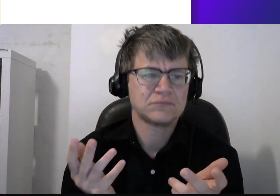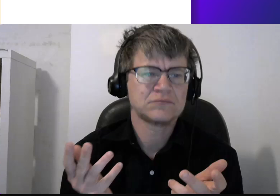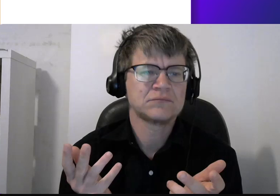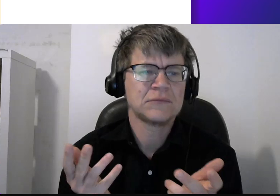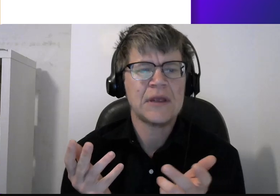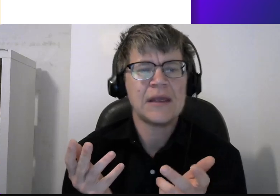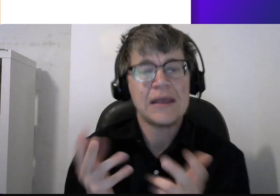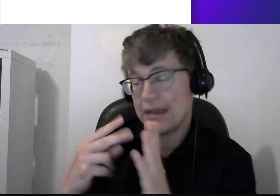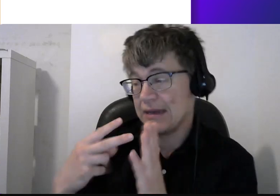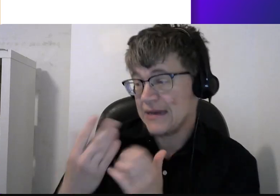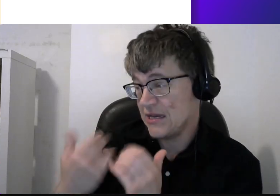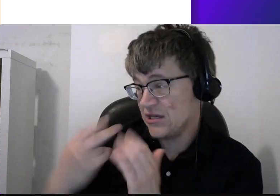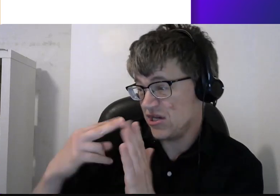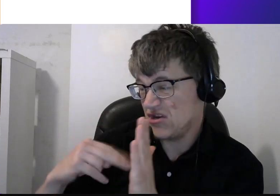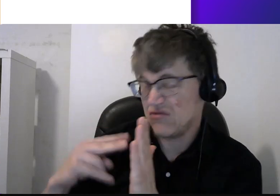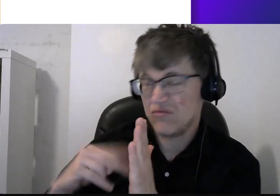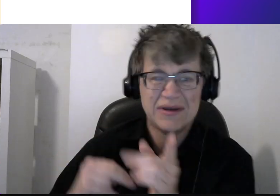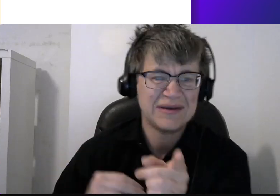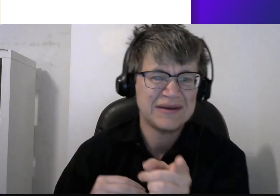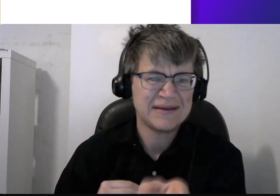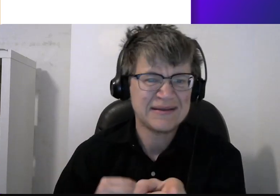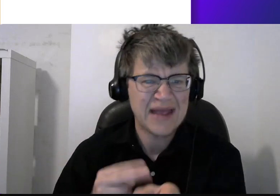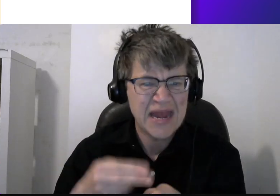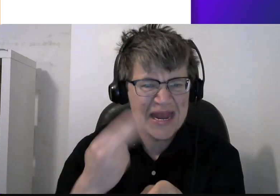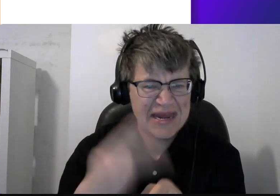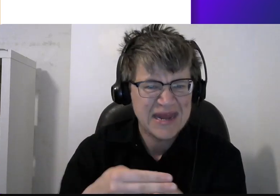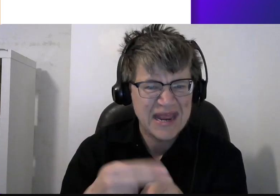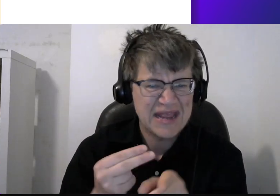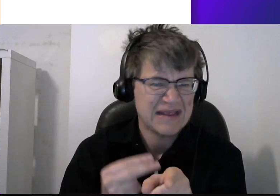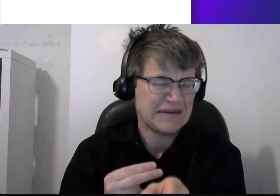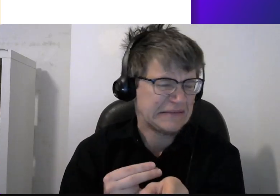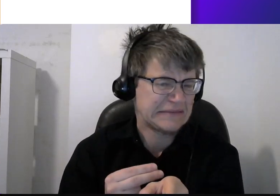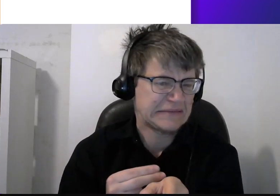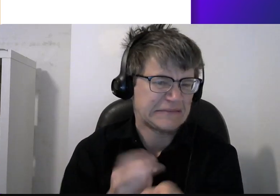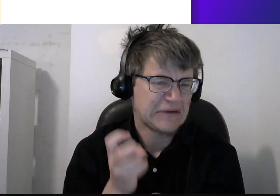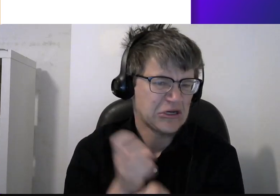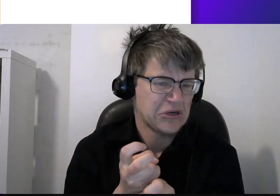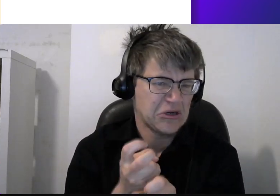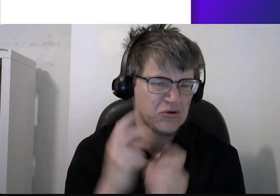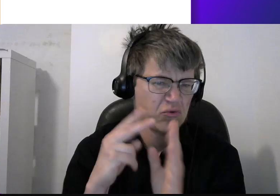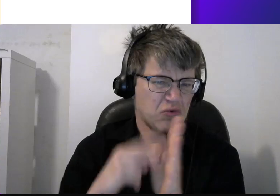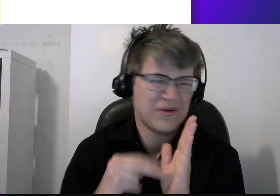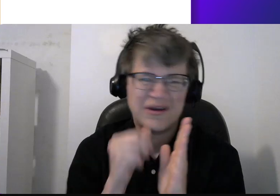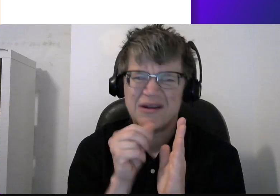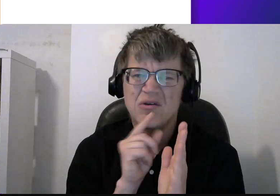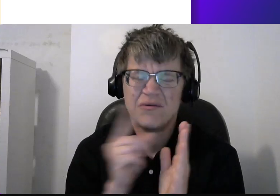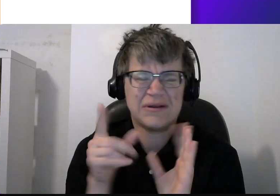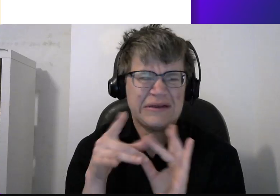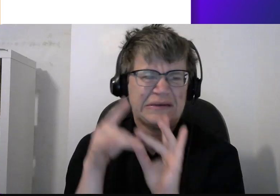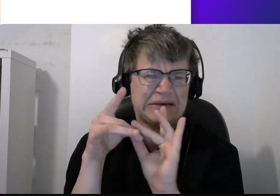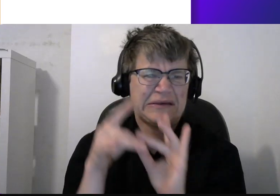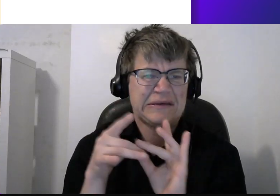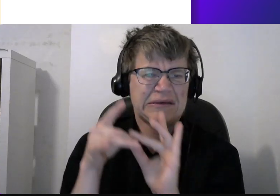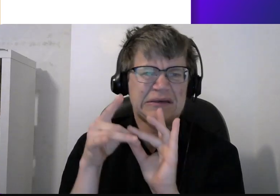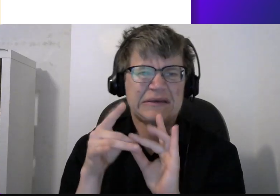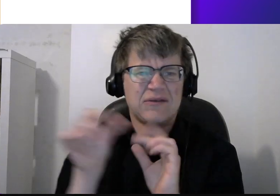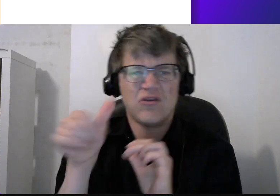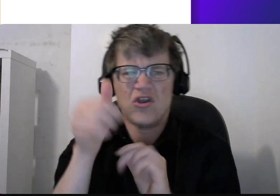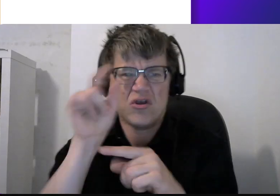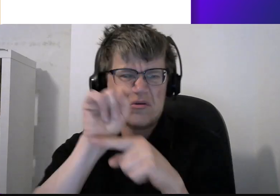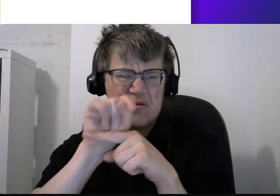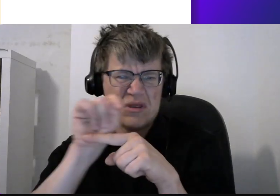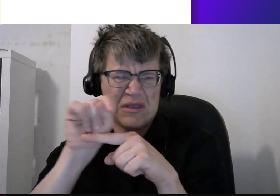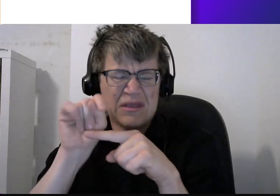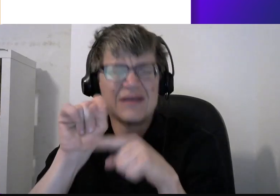legibility. So here, this is quite a difficult typeface to read, and it doesn't really pair very well with the typeface that they've used for the